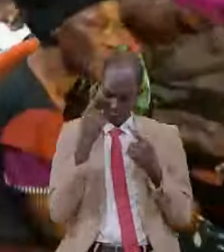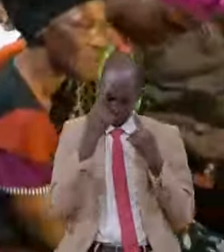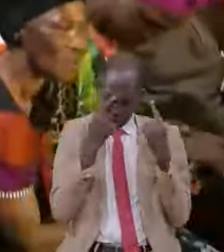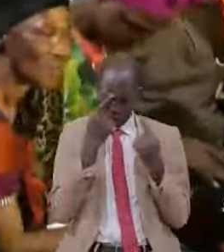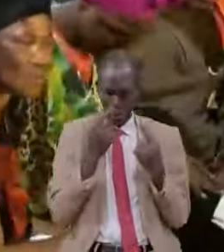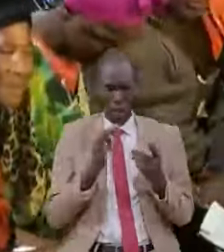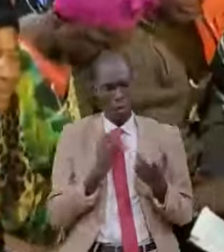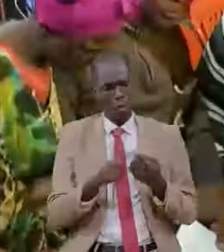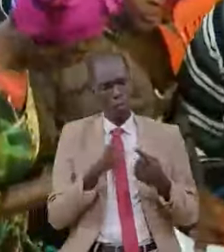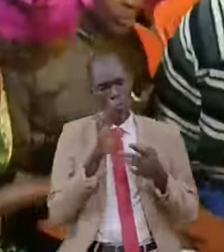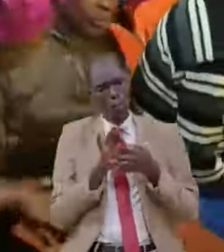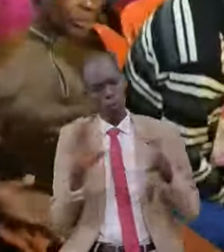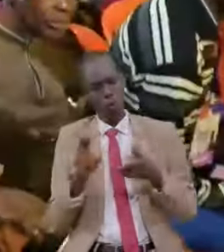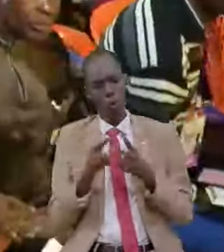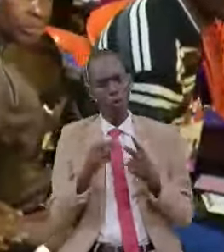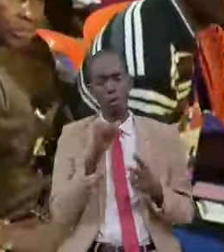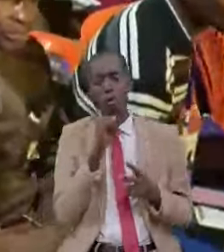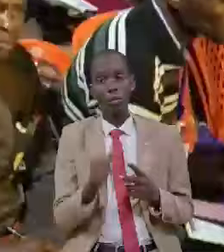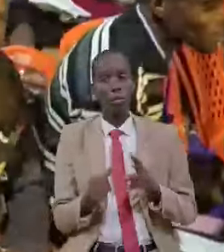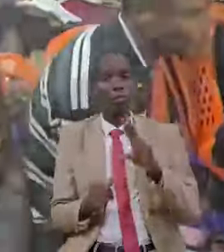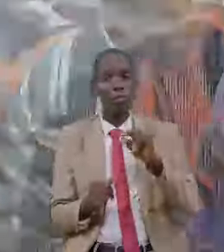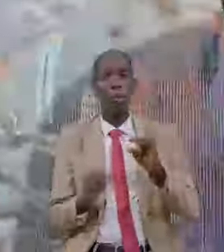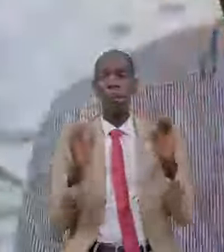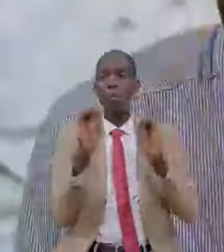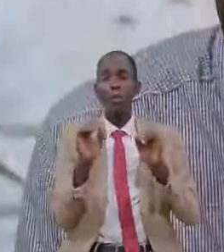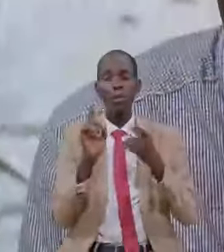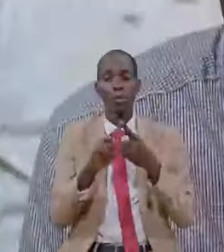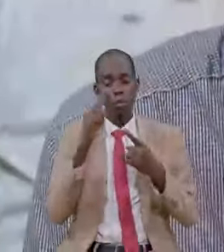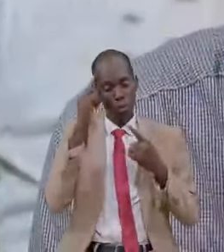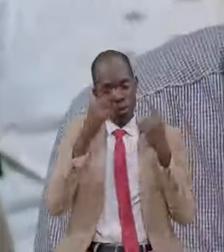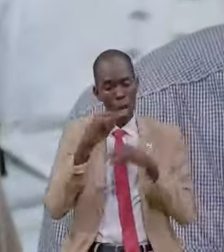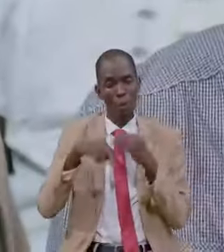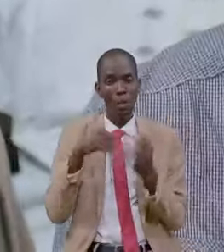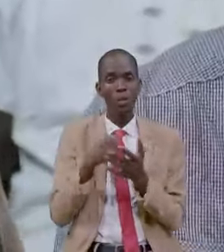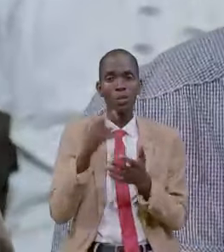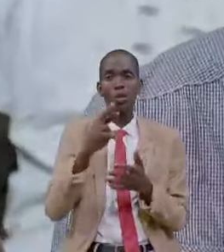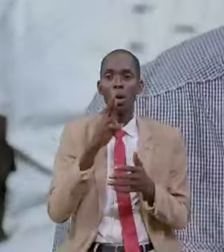There's nothing to think about today. You are translated out of that